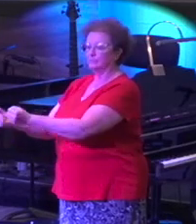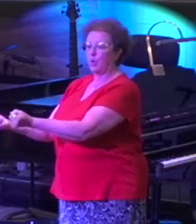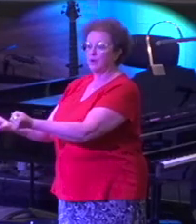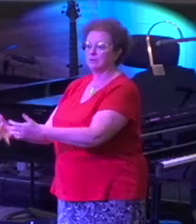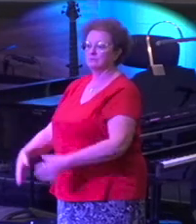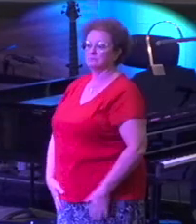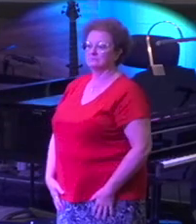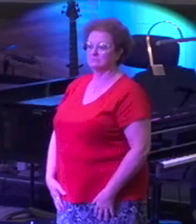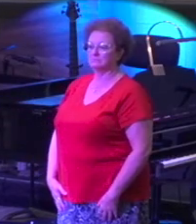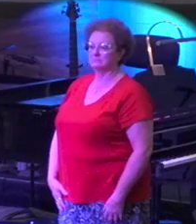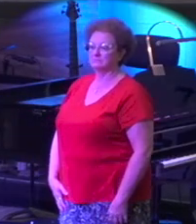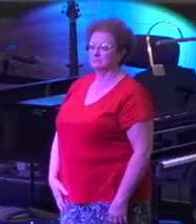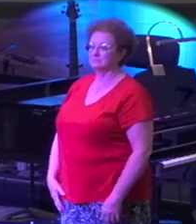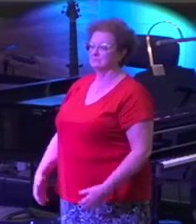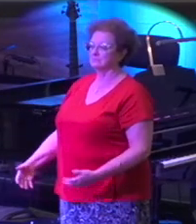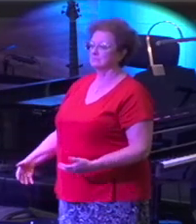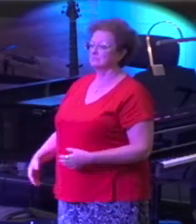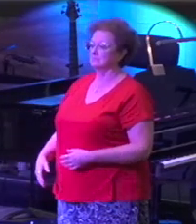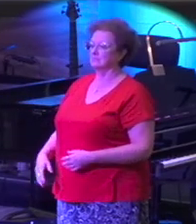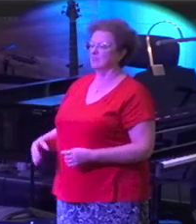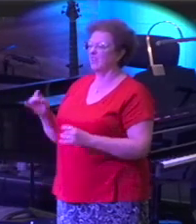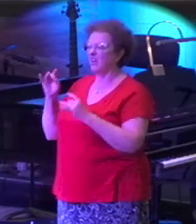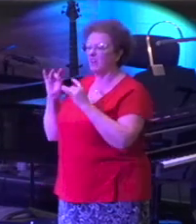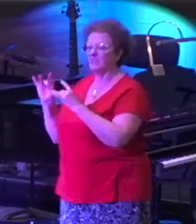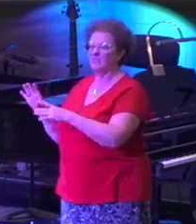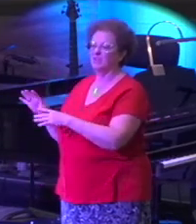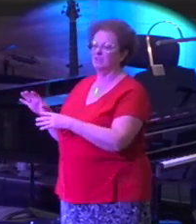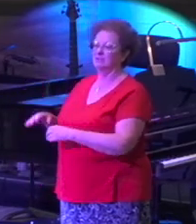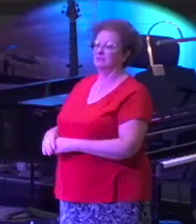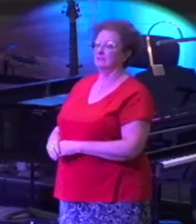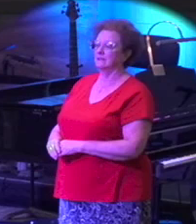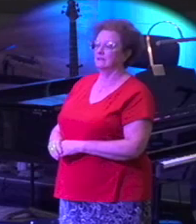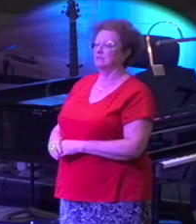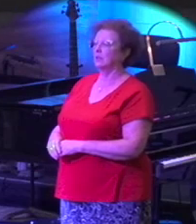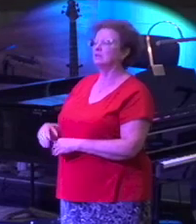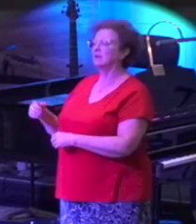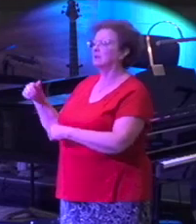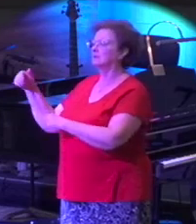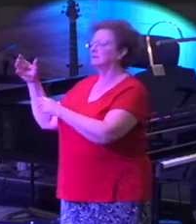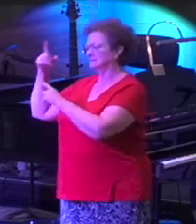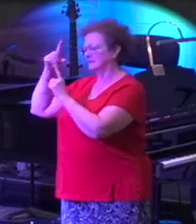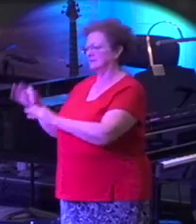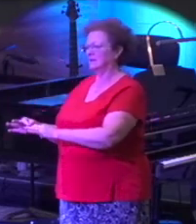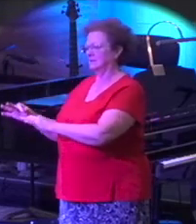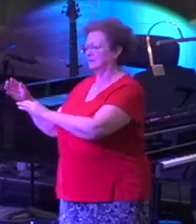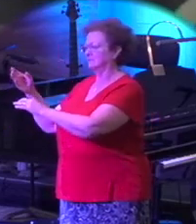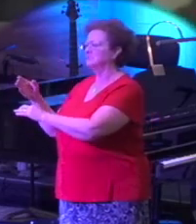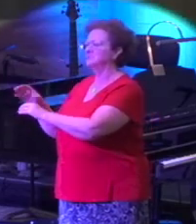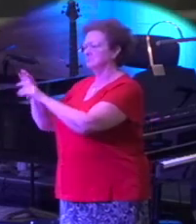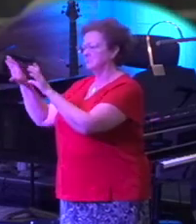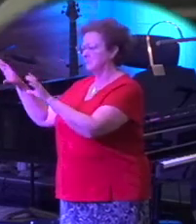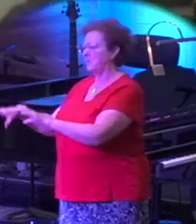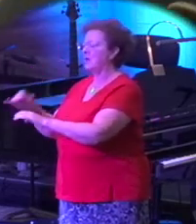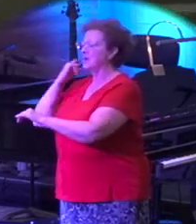we're in trouble, right? And there was a plague and it was really awful, so they sent it back. So there's been conflict before. But you